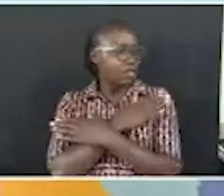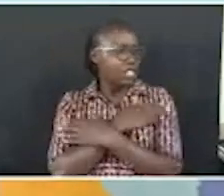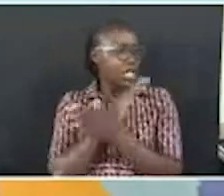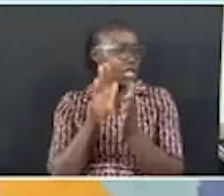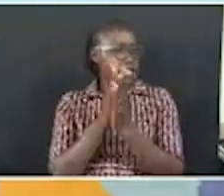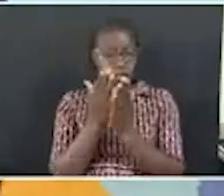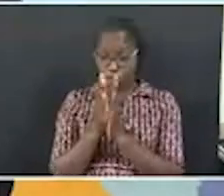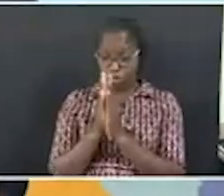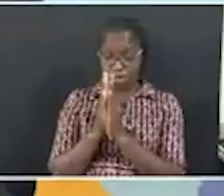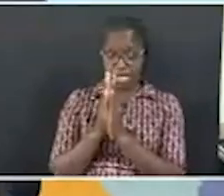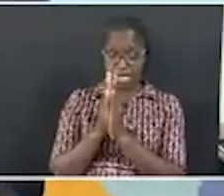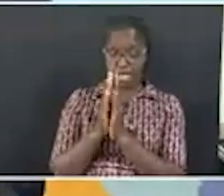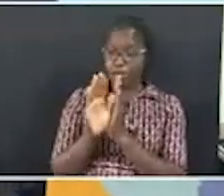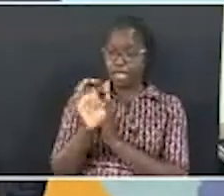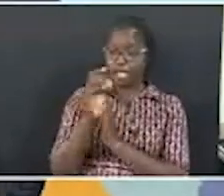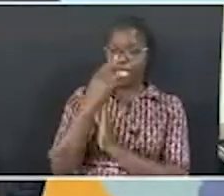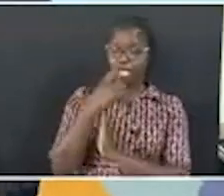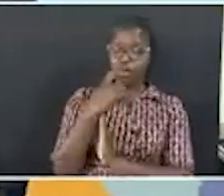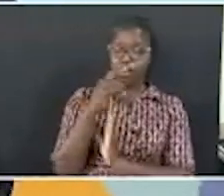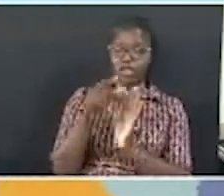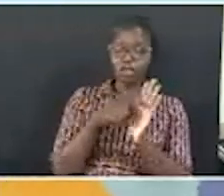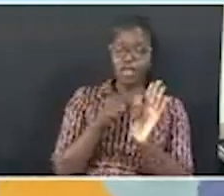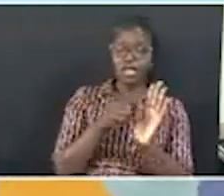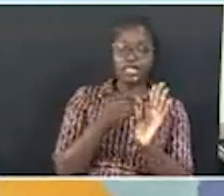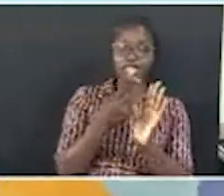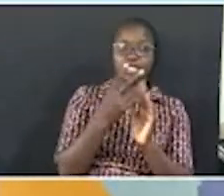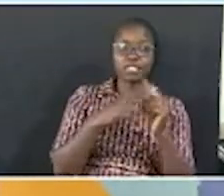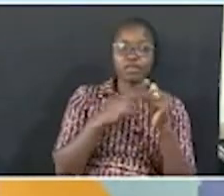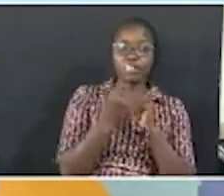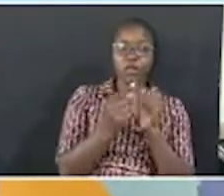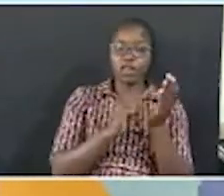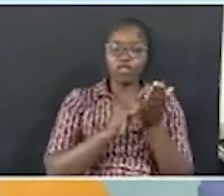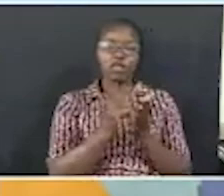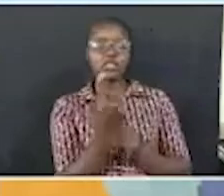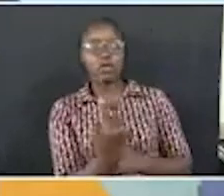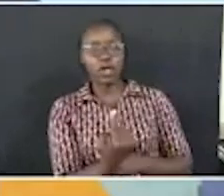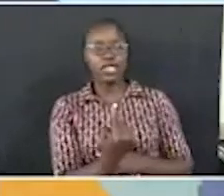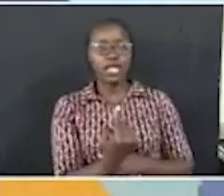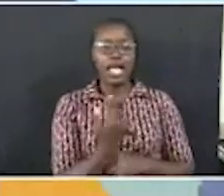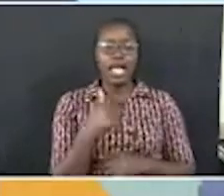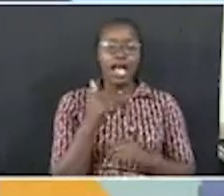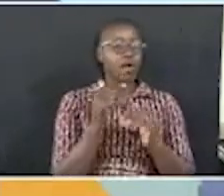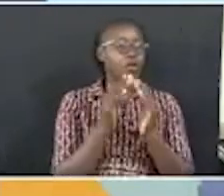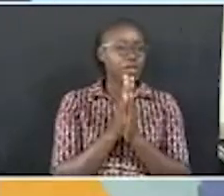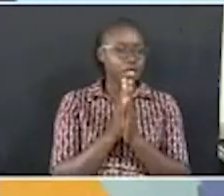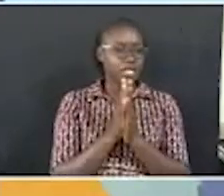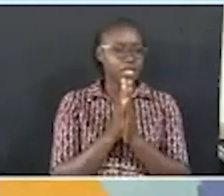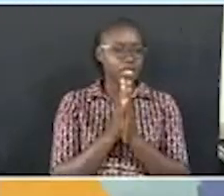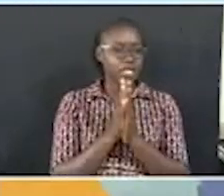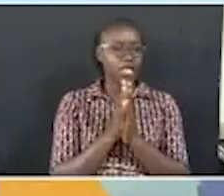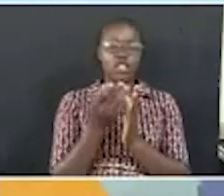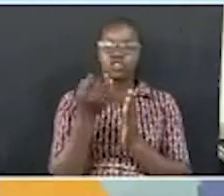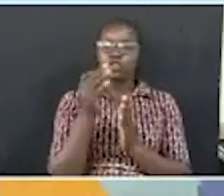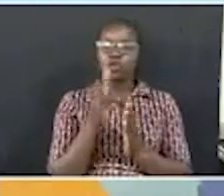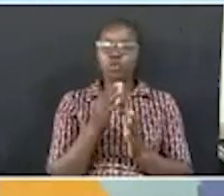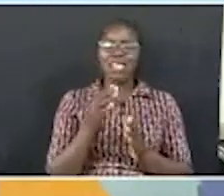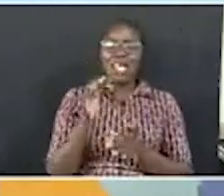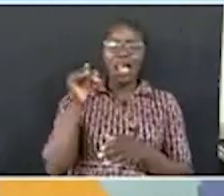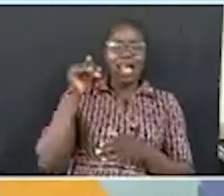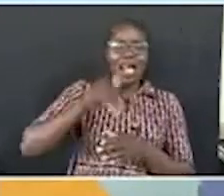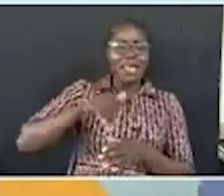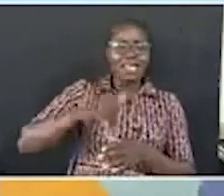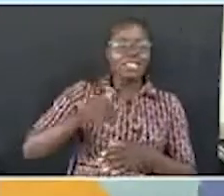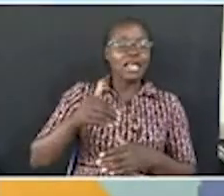book Prayer by E.G. White, page 71, first paragraph. Our prayers are to be earnest